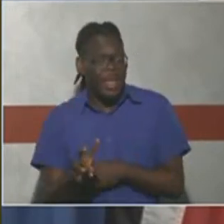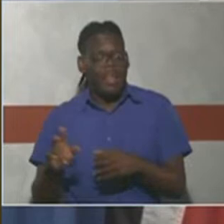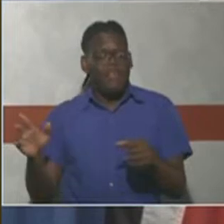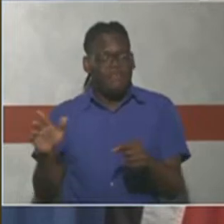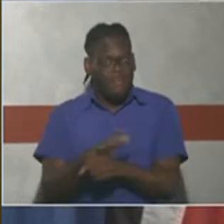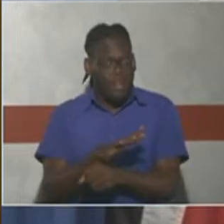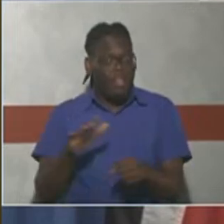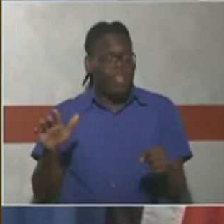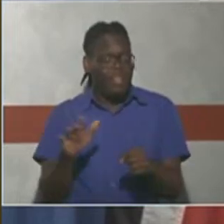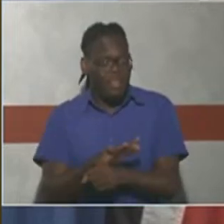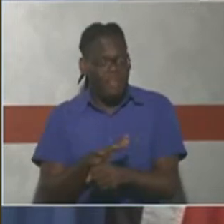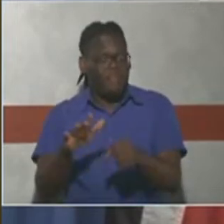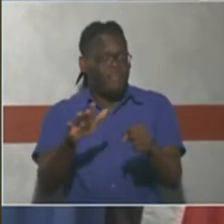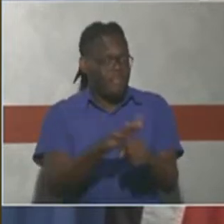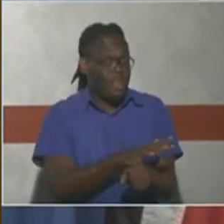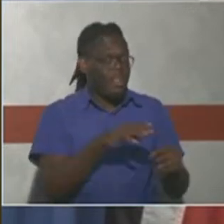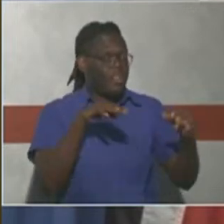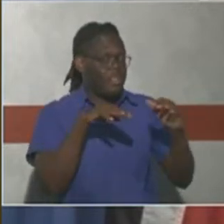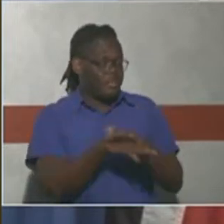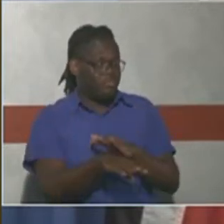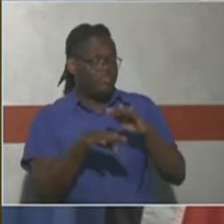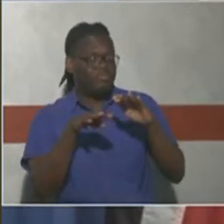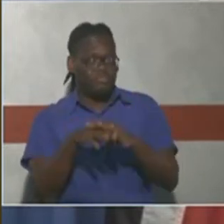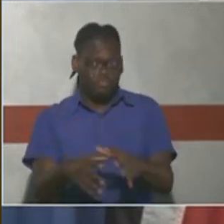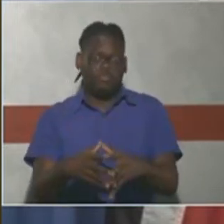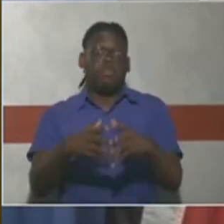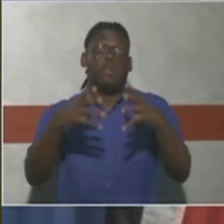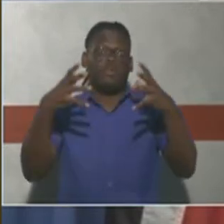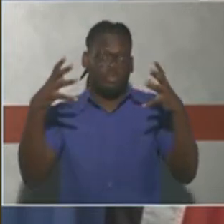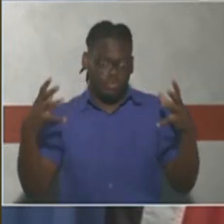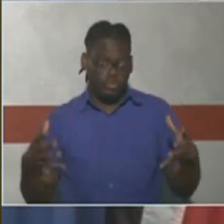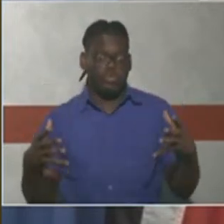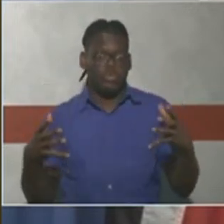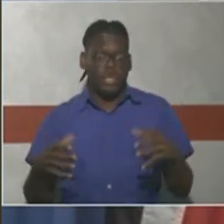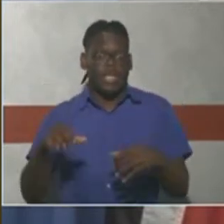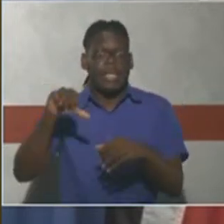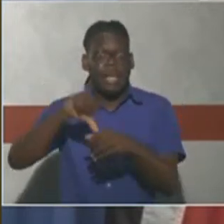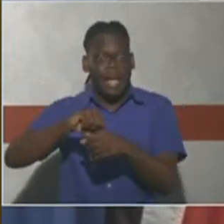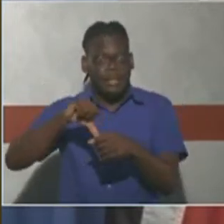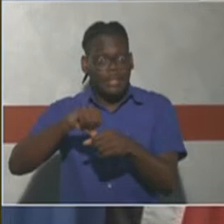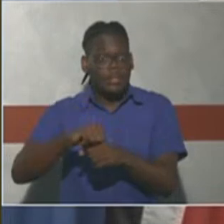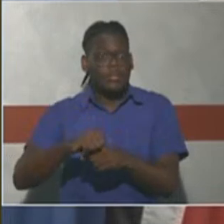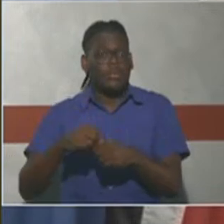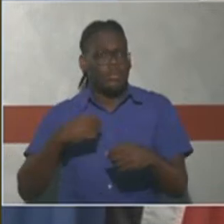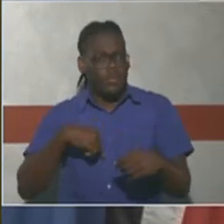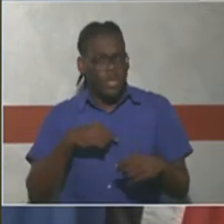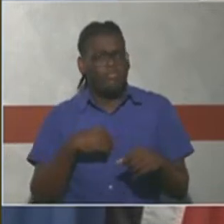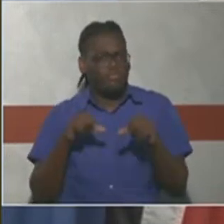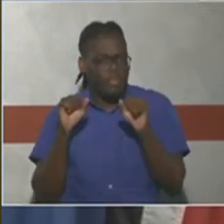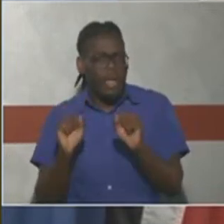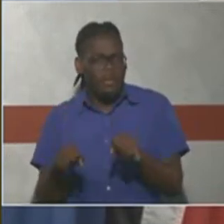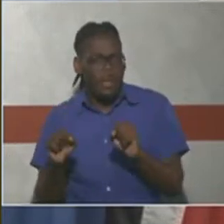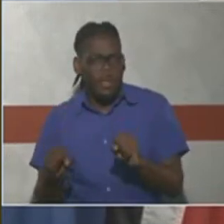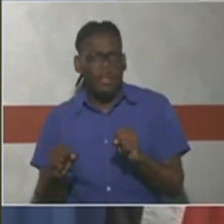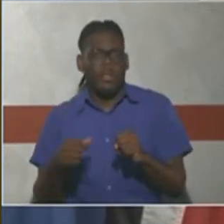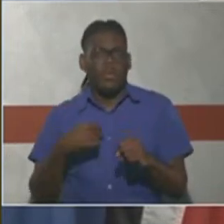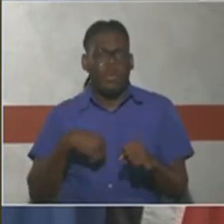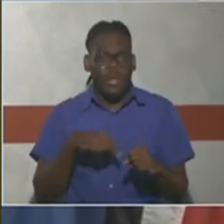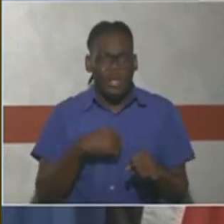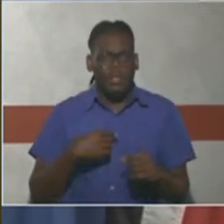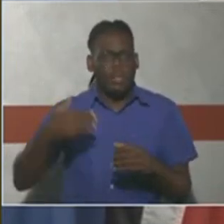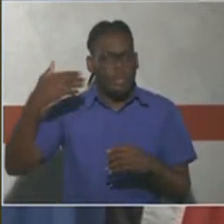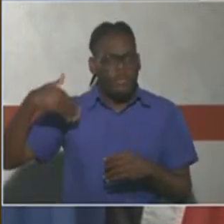for a long time, using up billions of cubic feet per day. And as you can understand, unless you are finding an equivalent